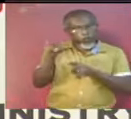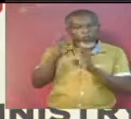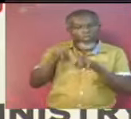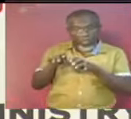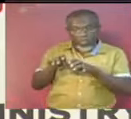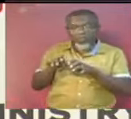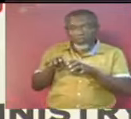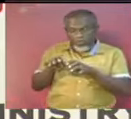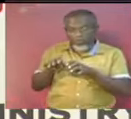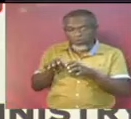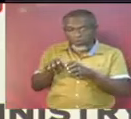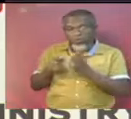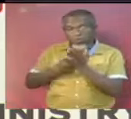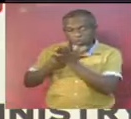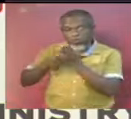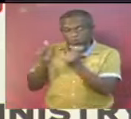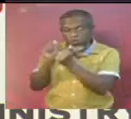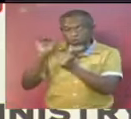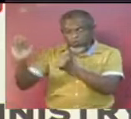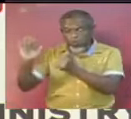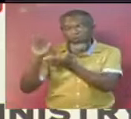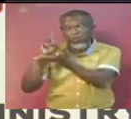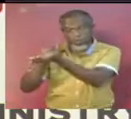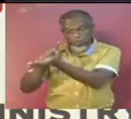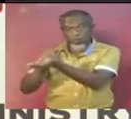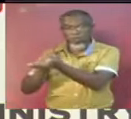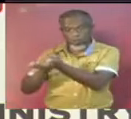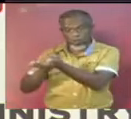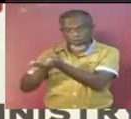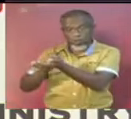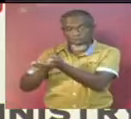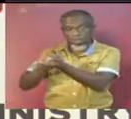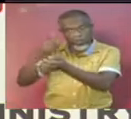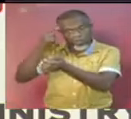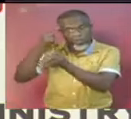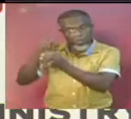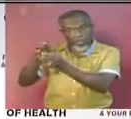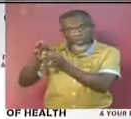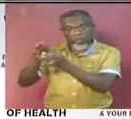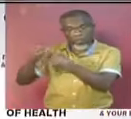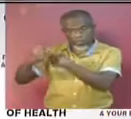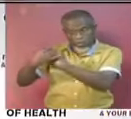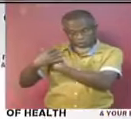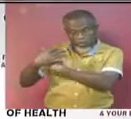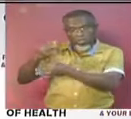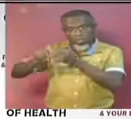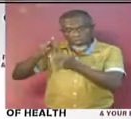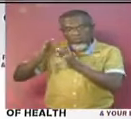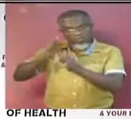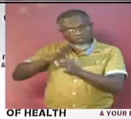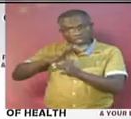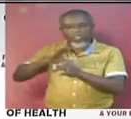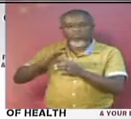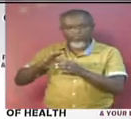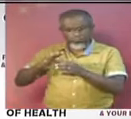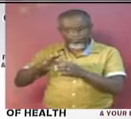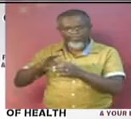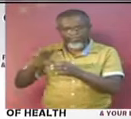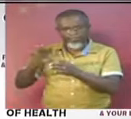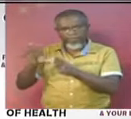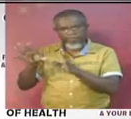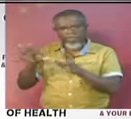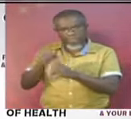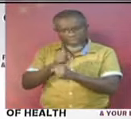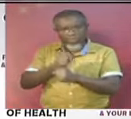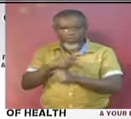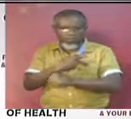healthcare professional with respect to if you should take the vaccine. Thank you very much, Dr. Alexander. Dr. Hines, the